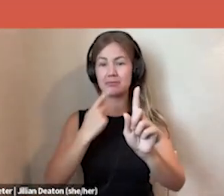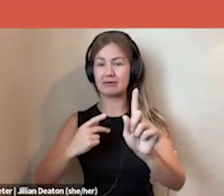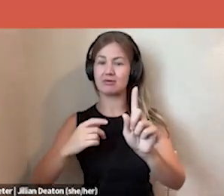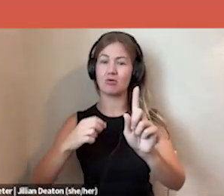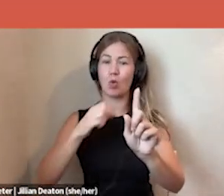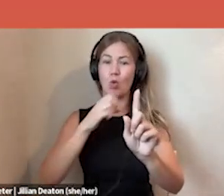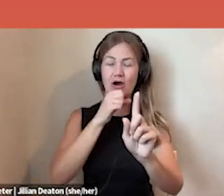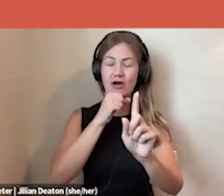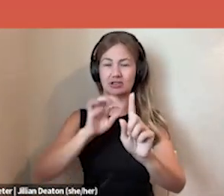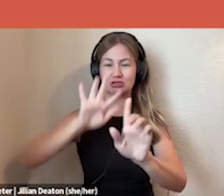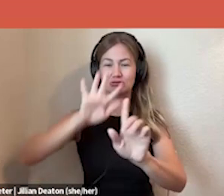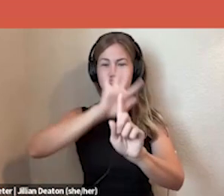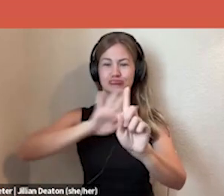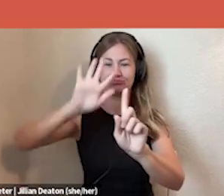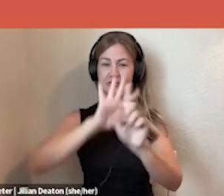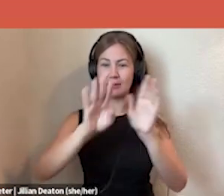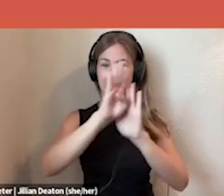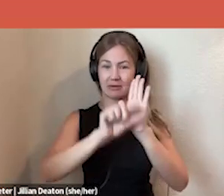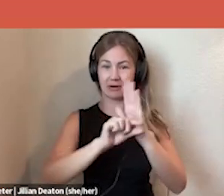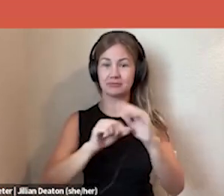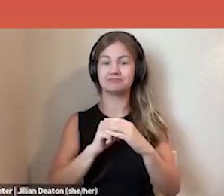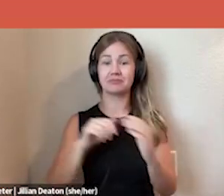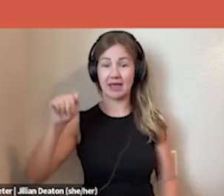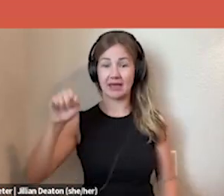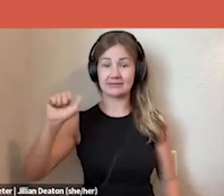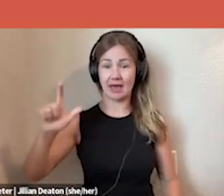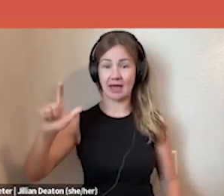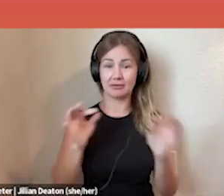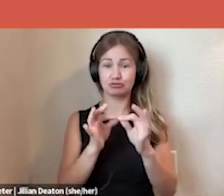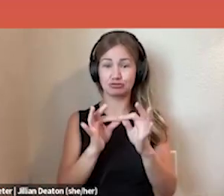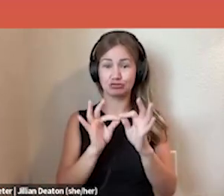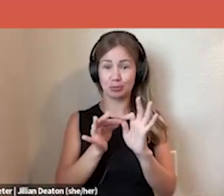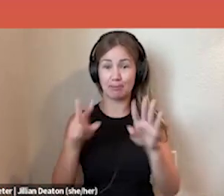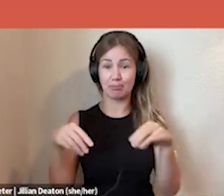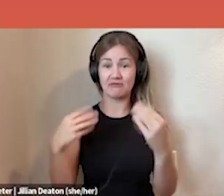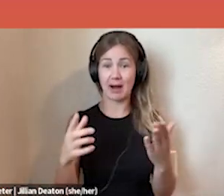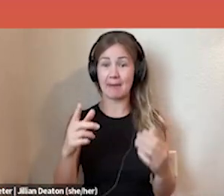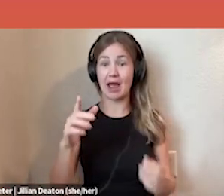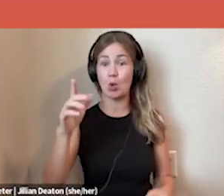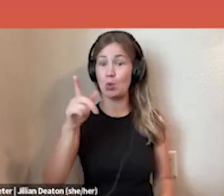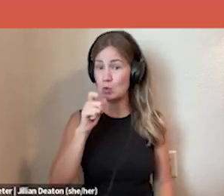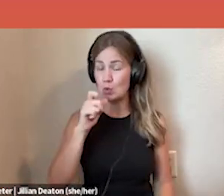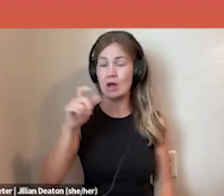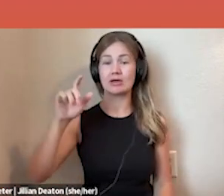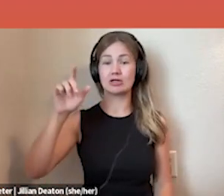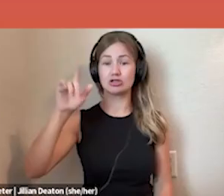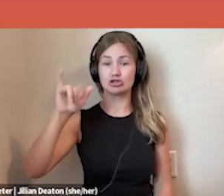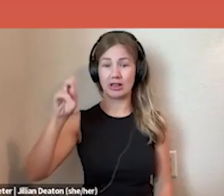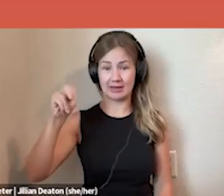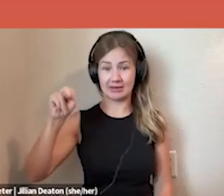ASL interpretation for this webinar is being provided by Liz Palladino and Jillian Deaton on behalf of Sign